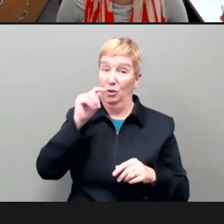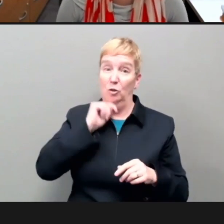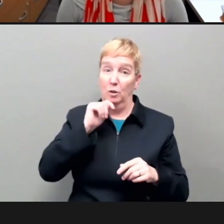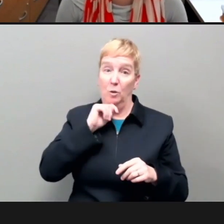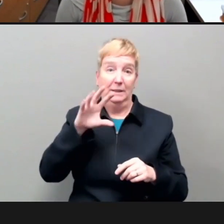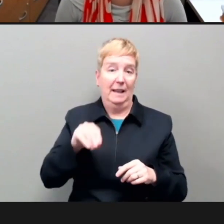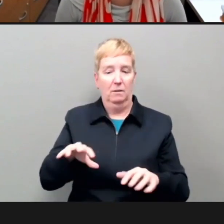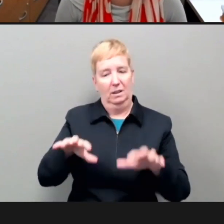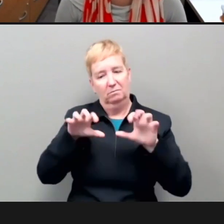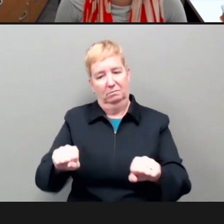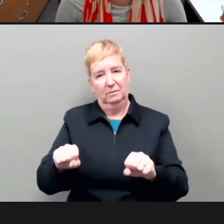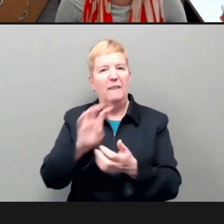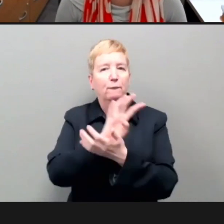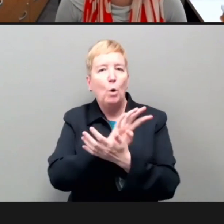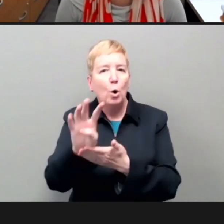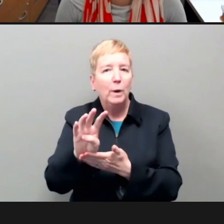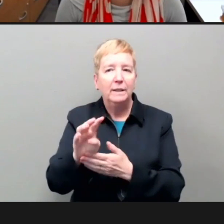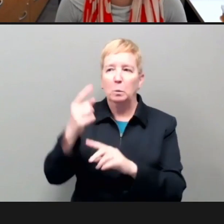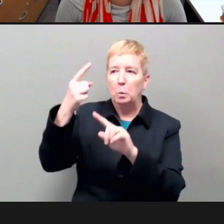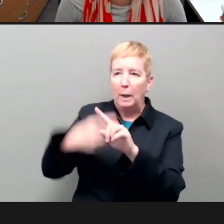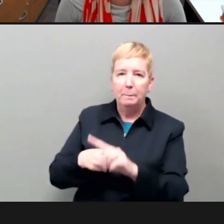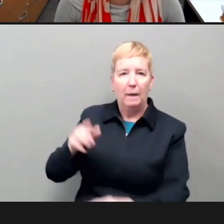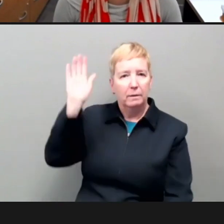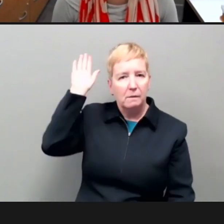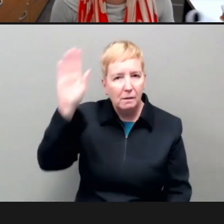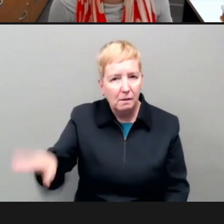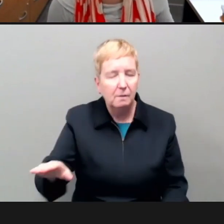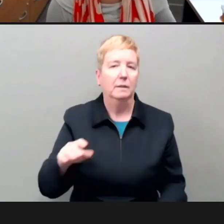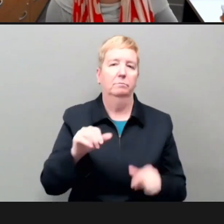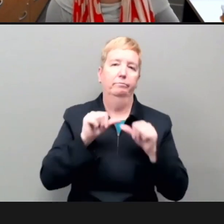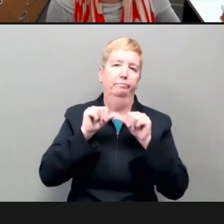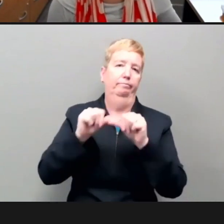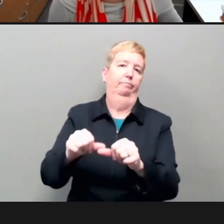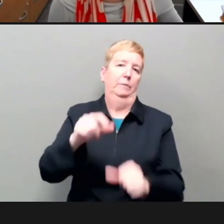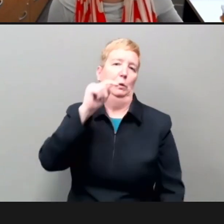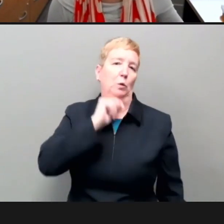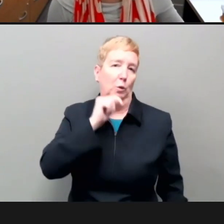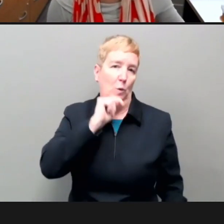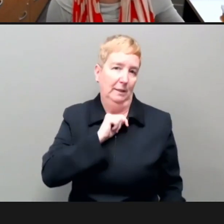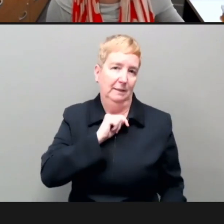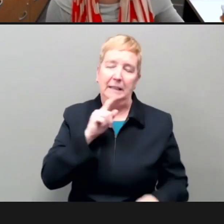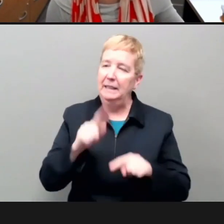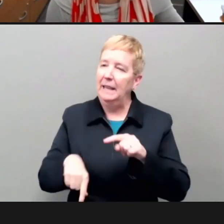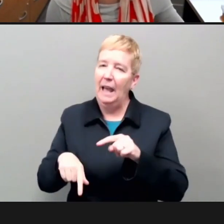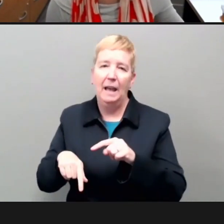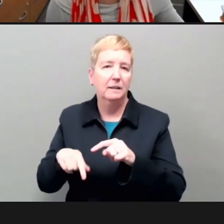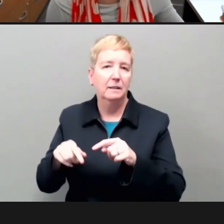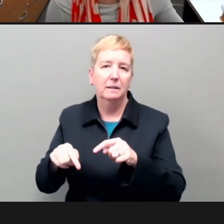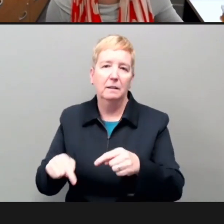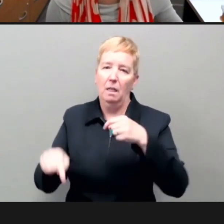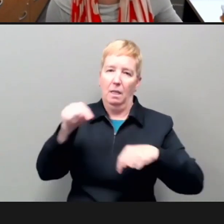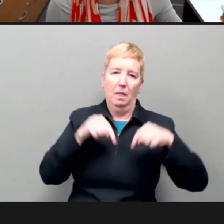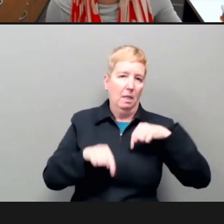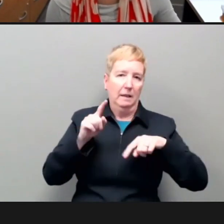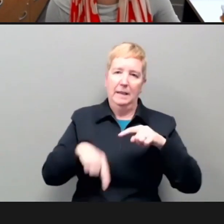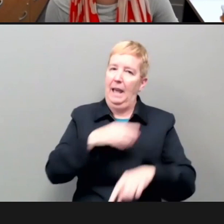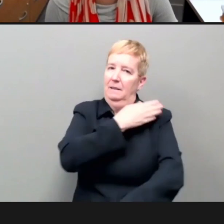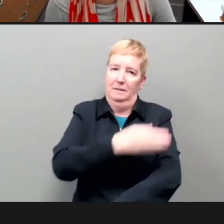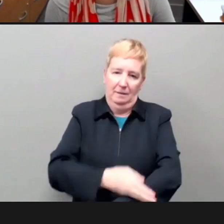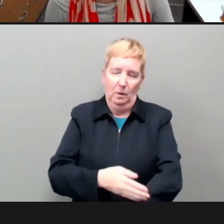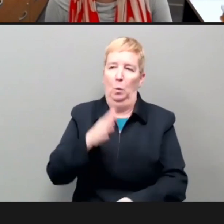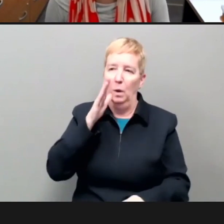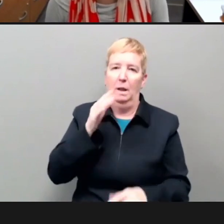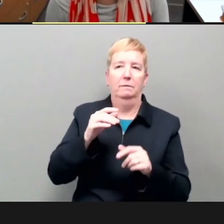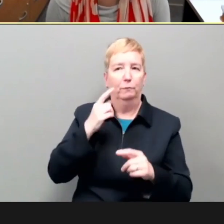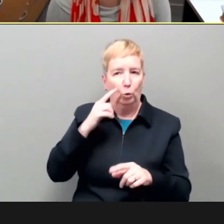county into 4 weeks of turquoise ness. Thanks. And I think Tracy may have a comment on vaccine wastage